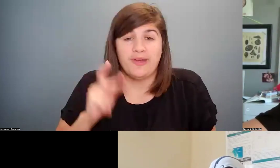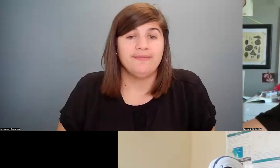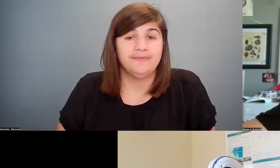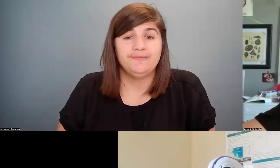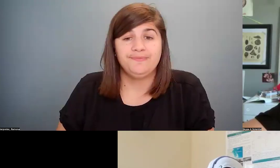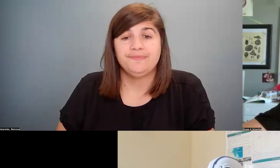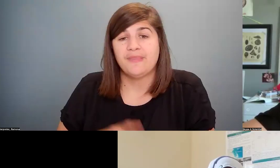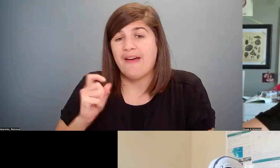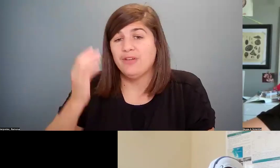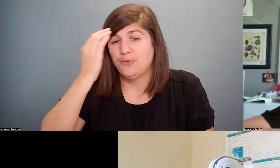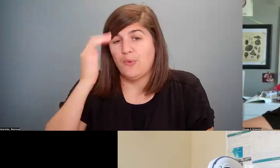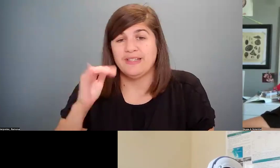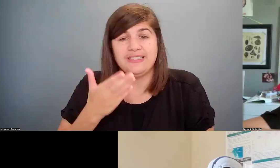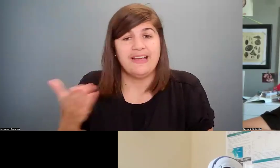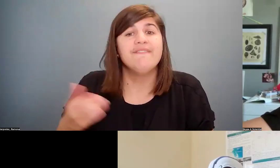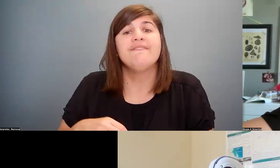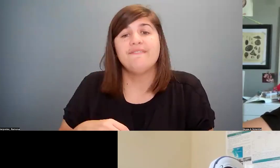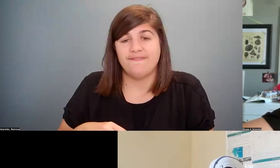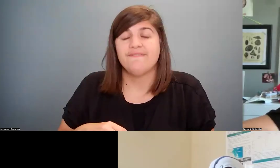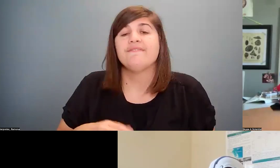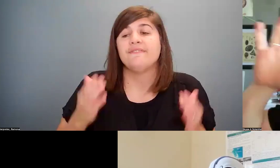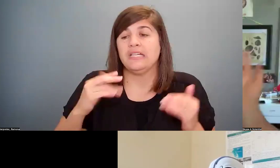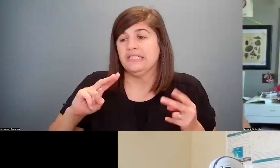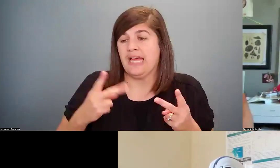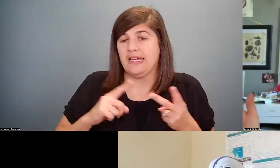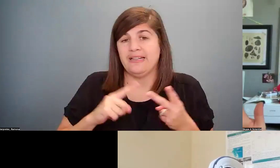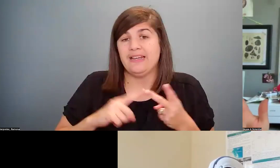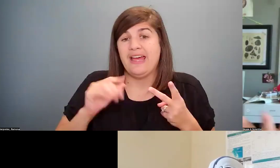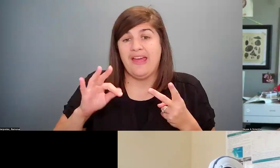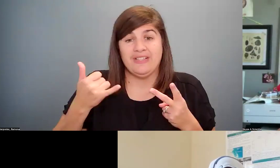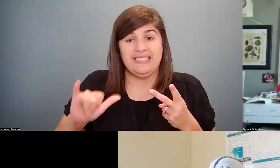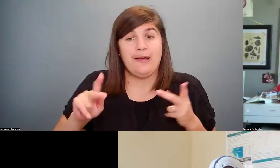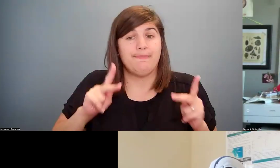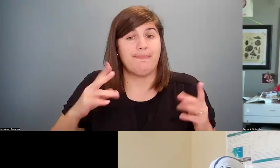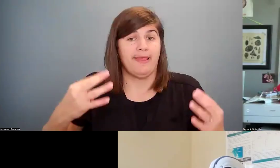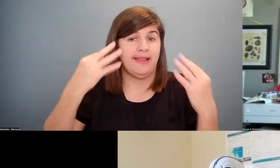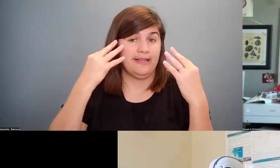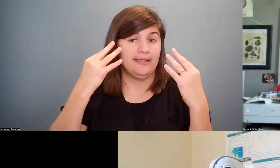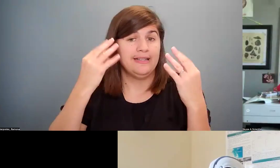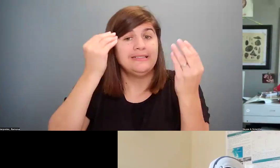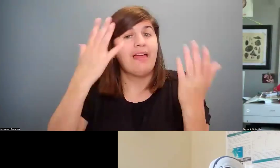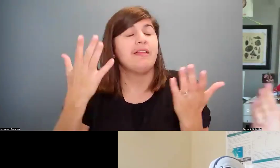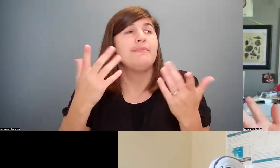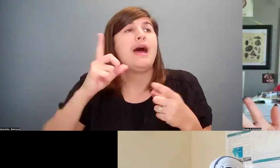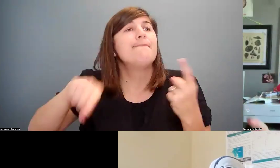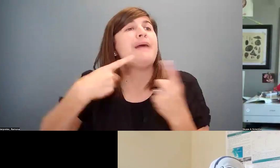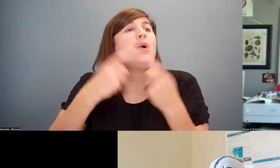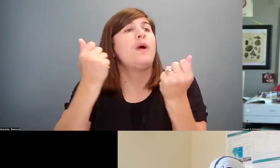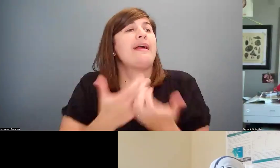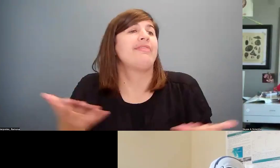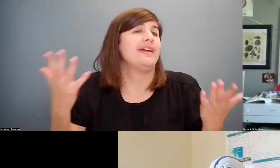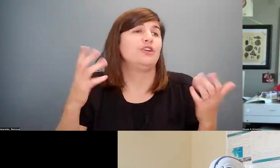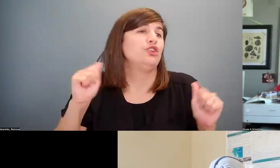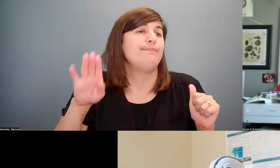You got to know this stuff. Um, and then the second question is, you still have everybody's attention in the world, and you Mhm. can tell them something about anything. It could